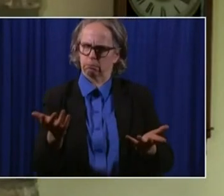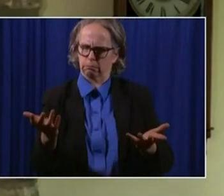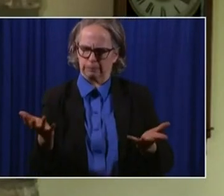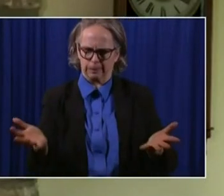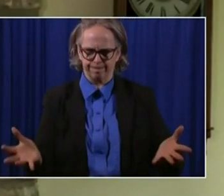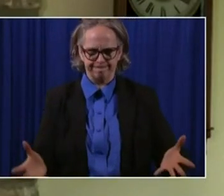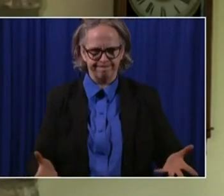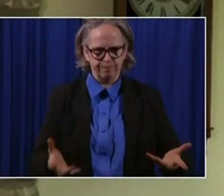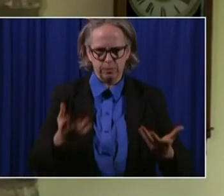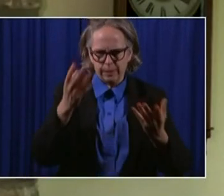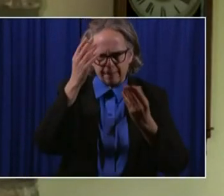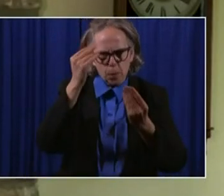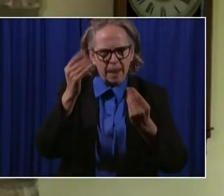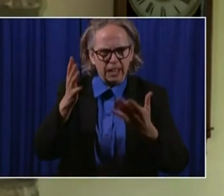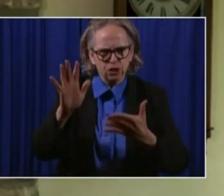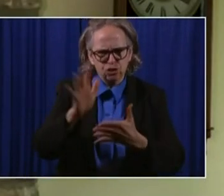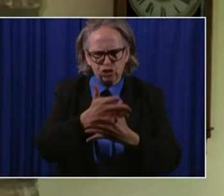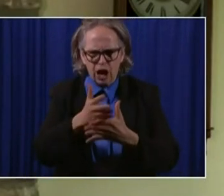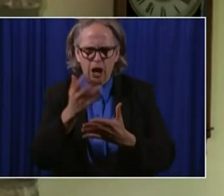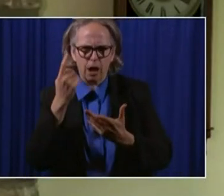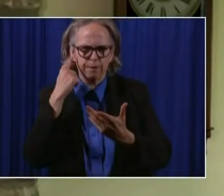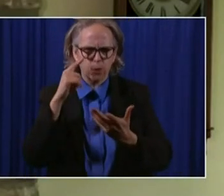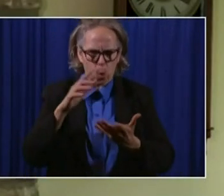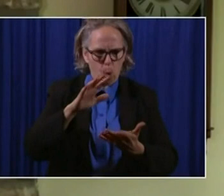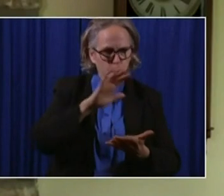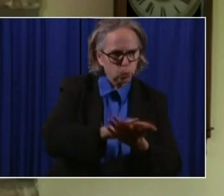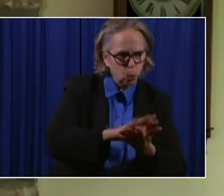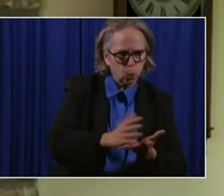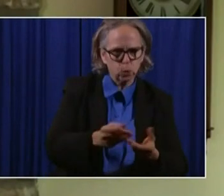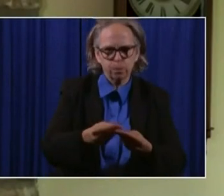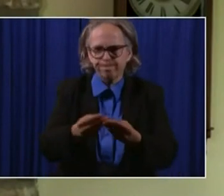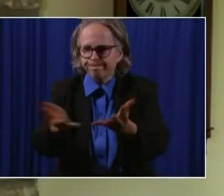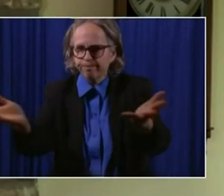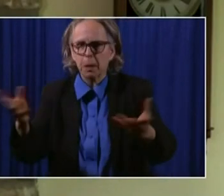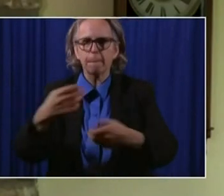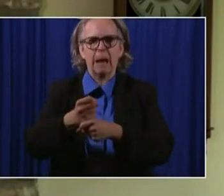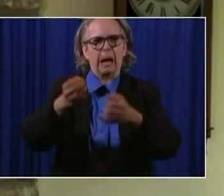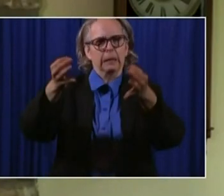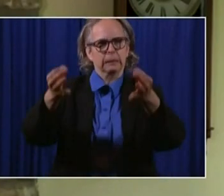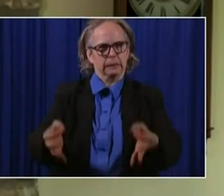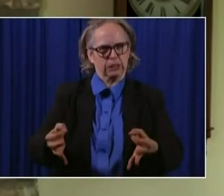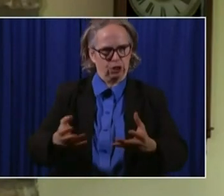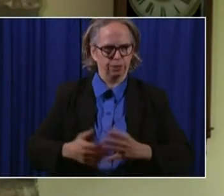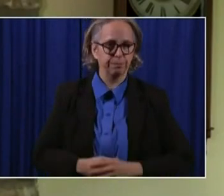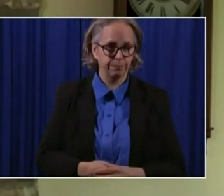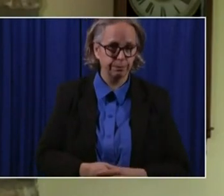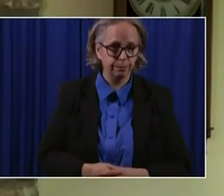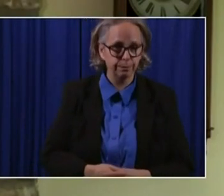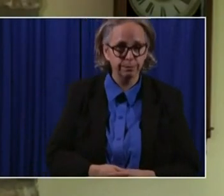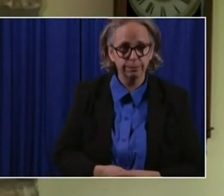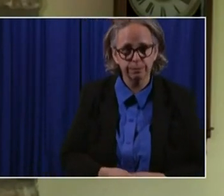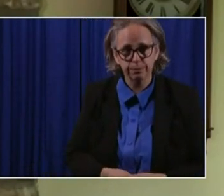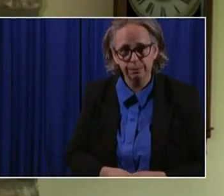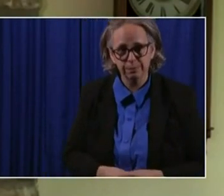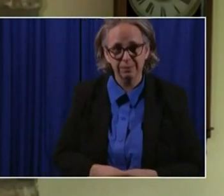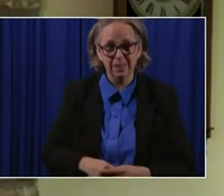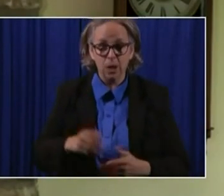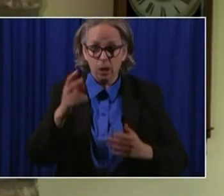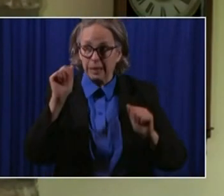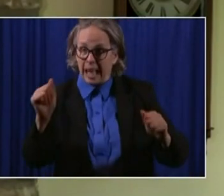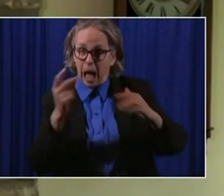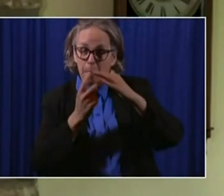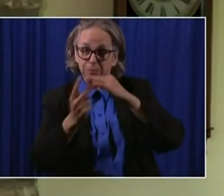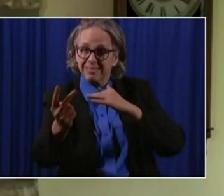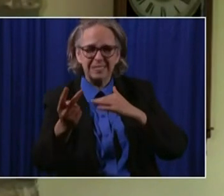so that young person can participate. No one can guess what the future is going to be. We don't know,